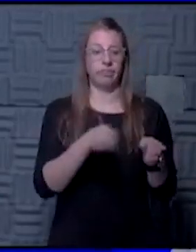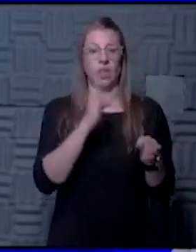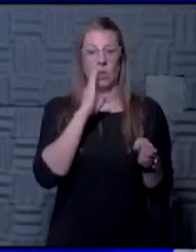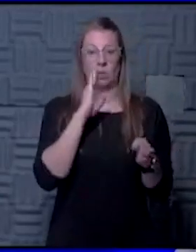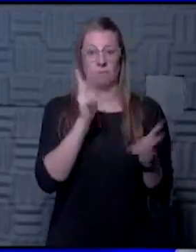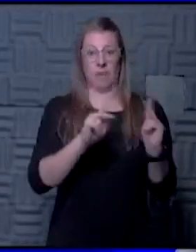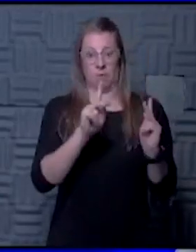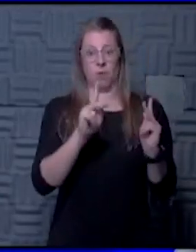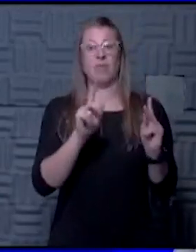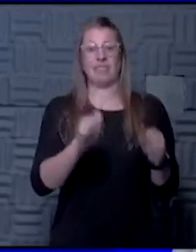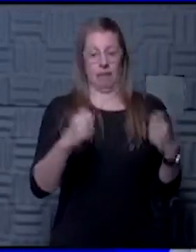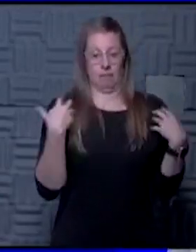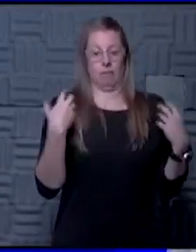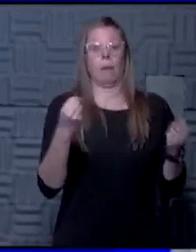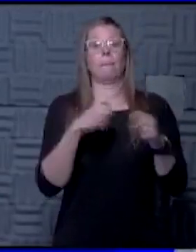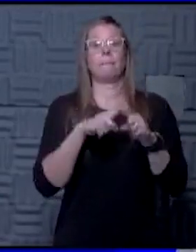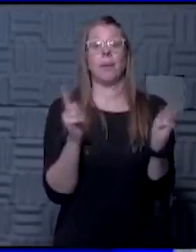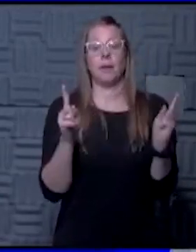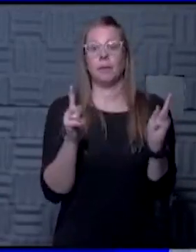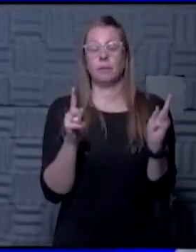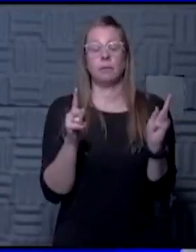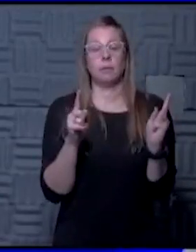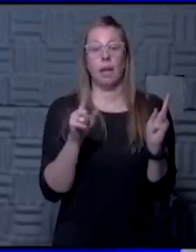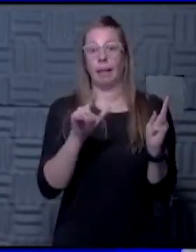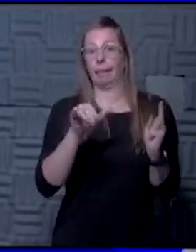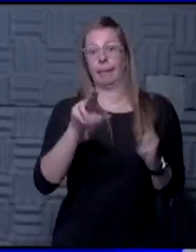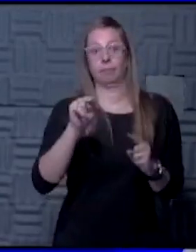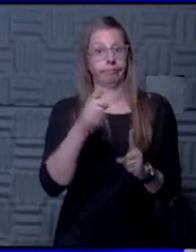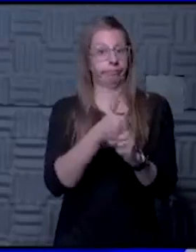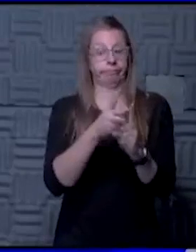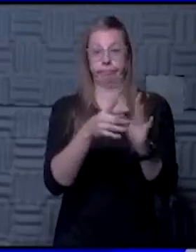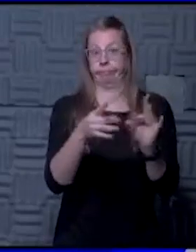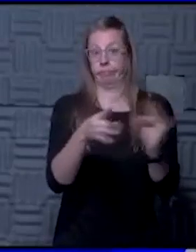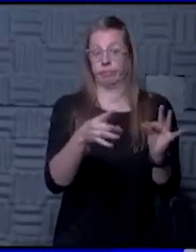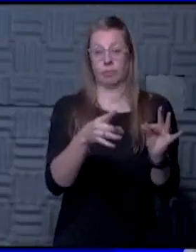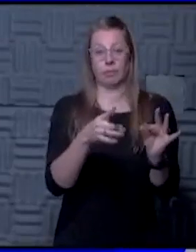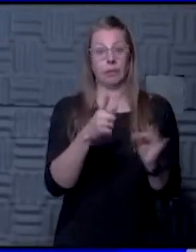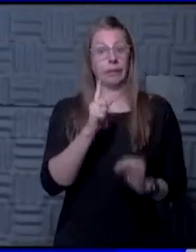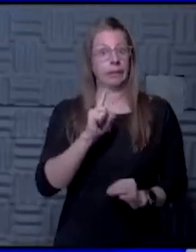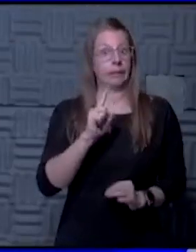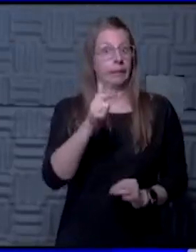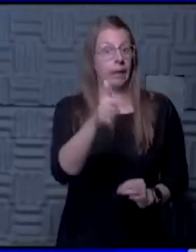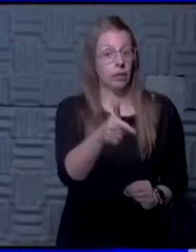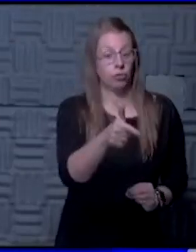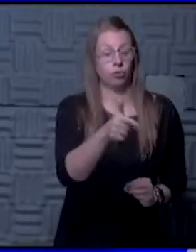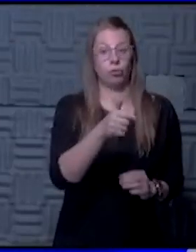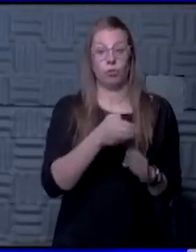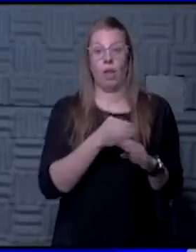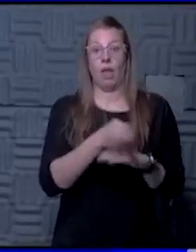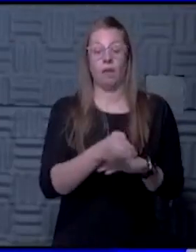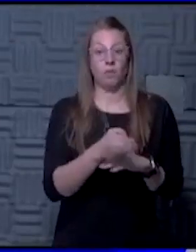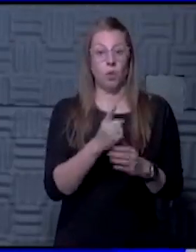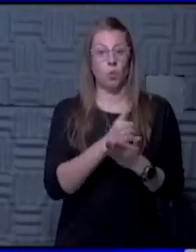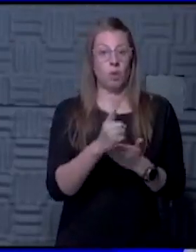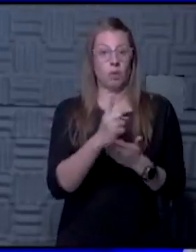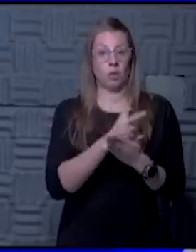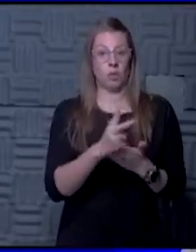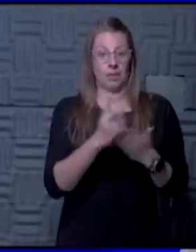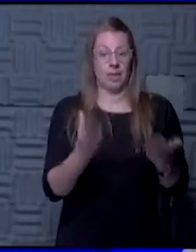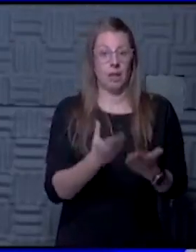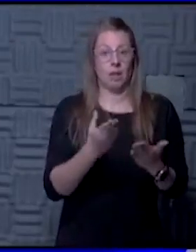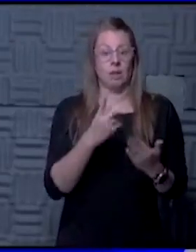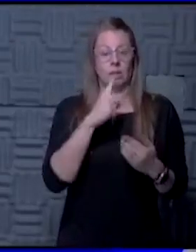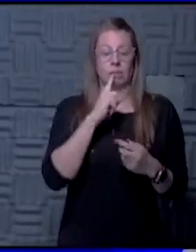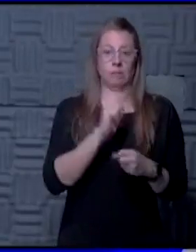know that people can get better, but then just as she was saying, later on in the course, after a couple weeks here, that's